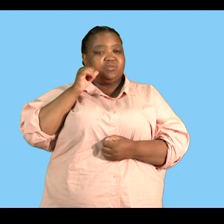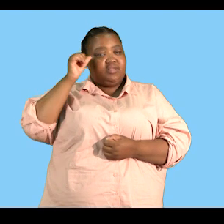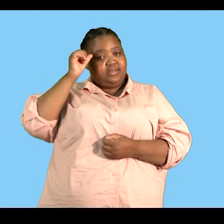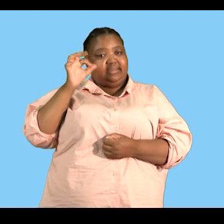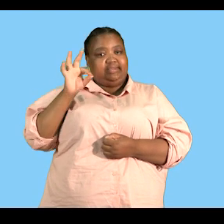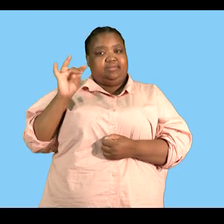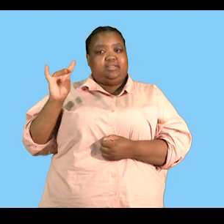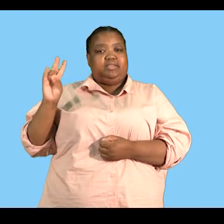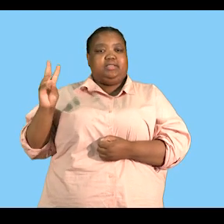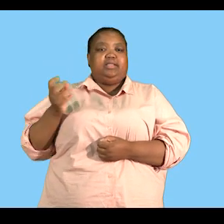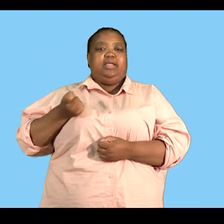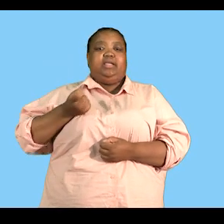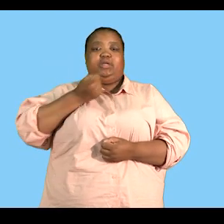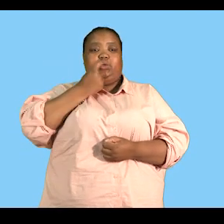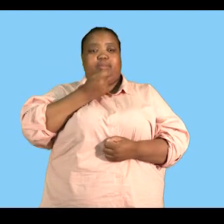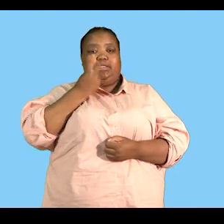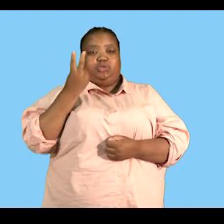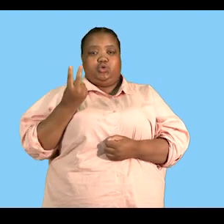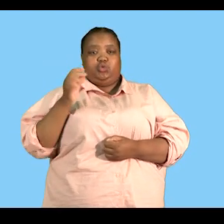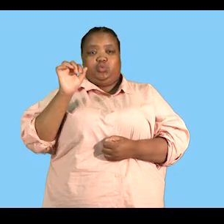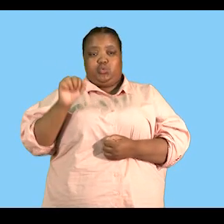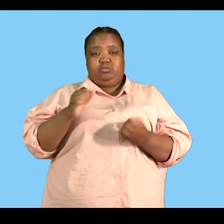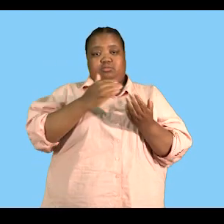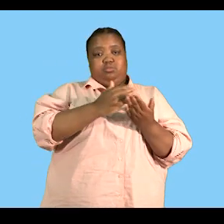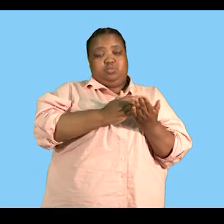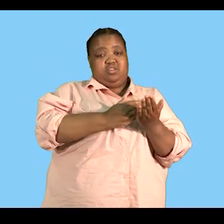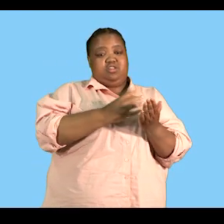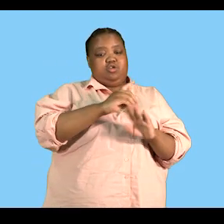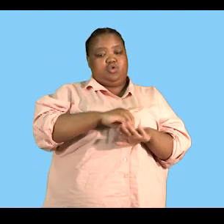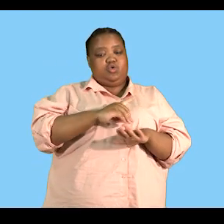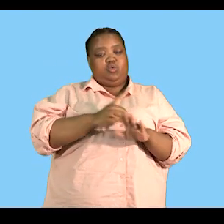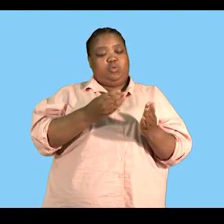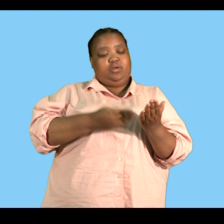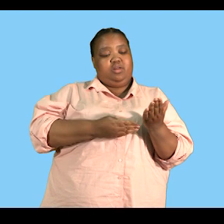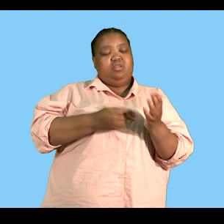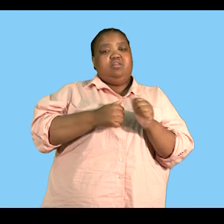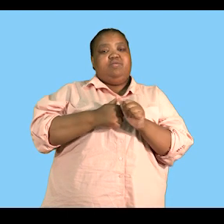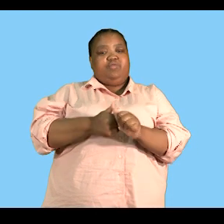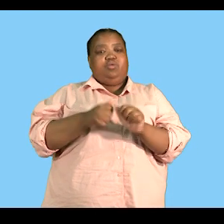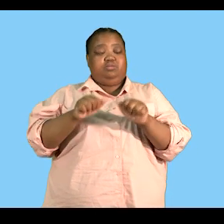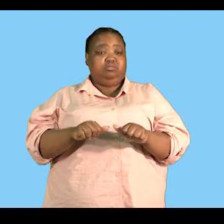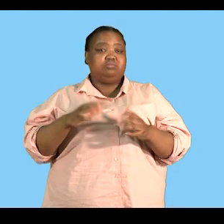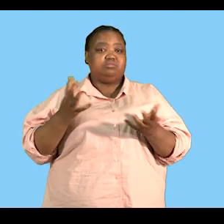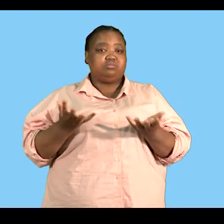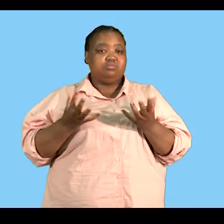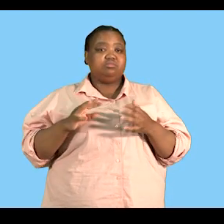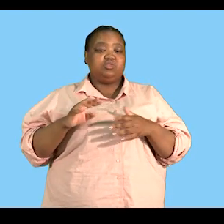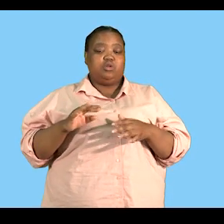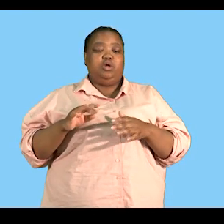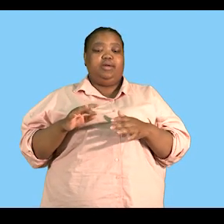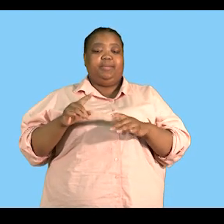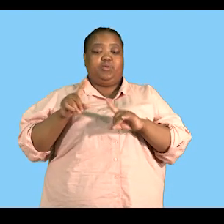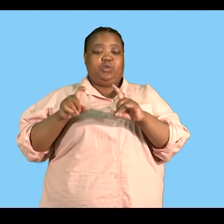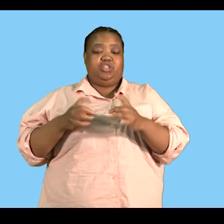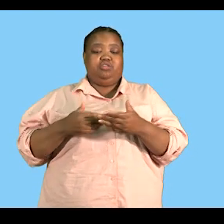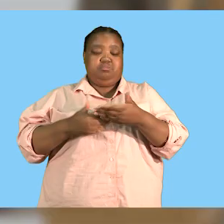use 2 tablets daily per prescription. Go and familiarize yourself with all the information